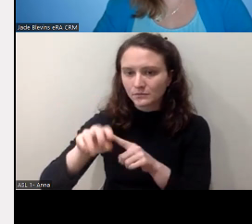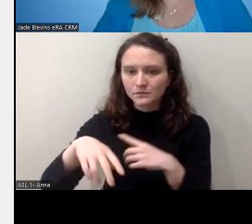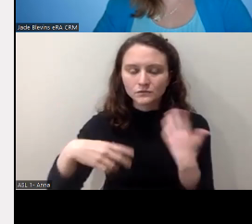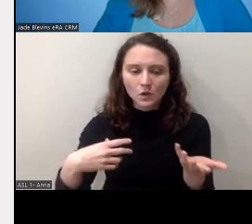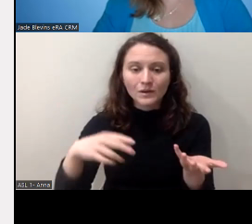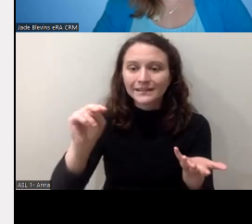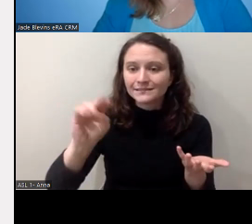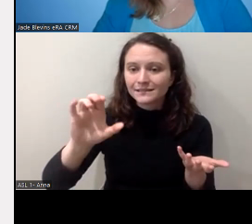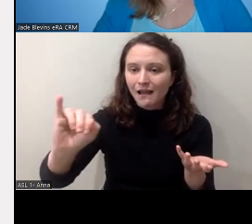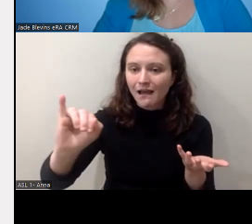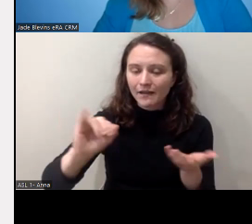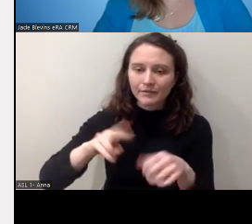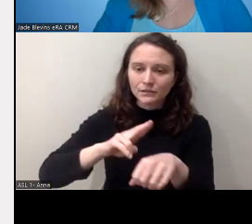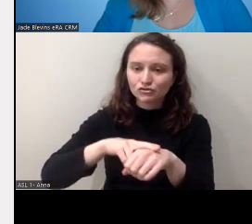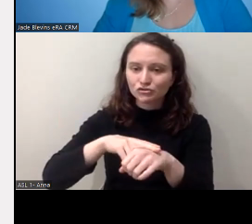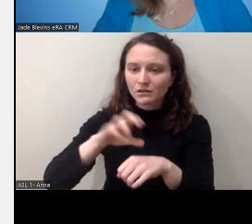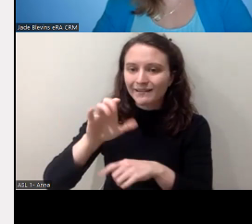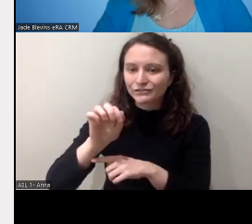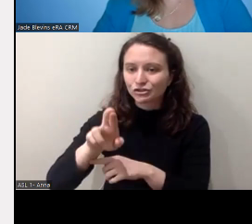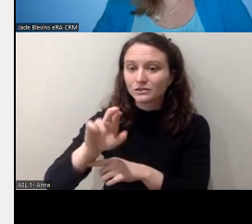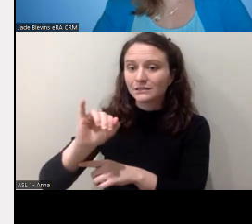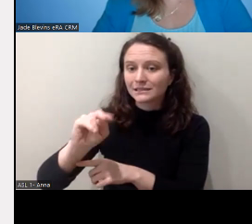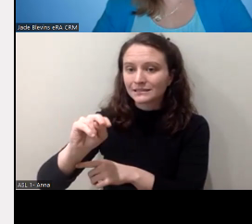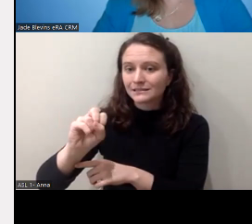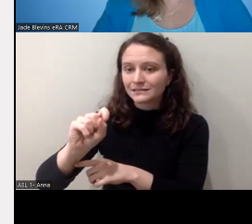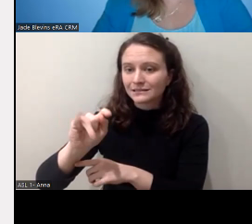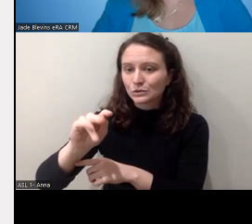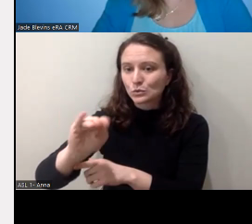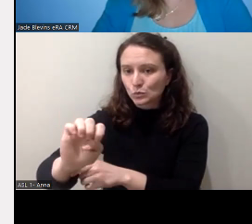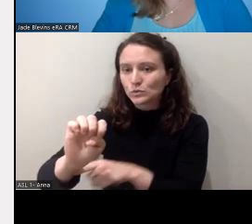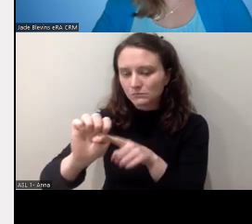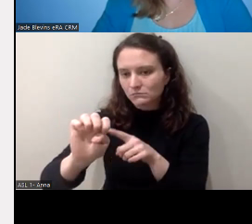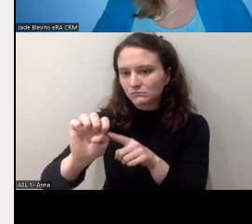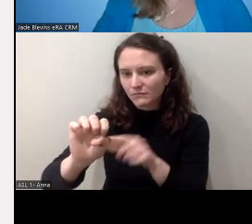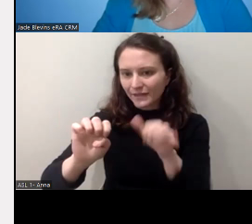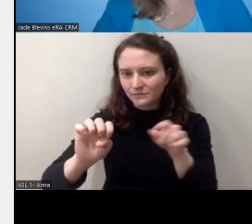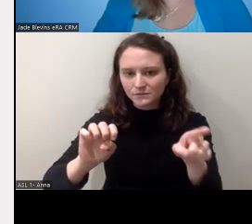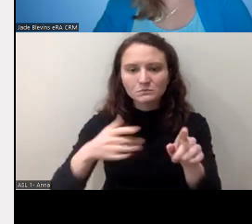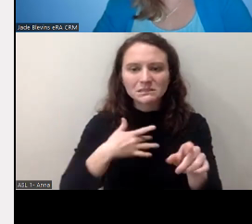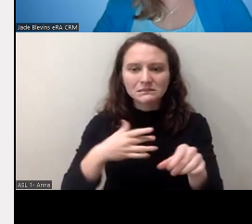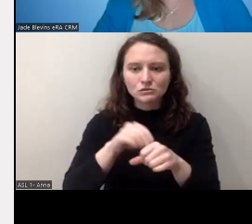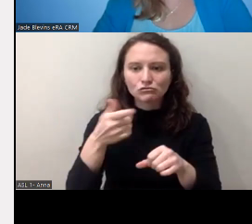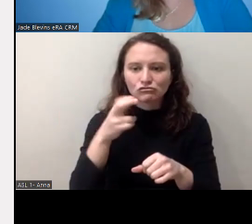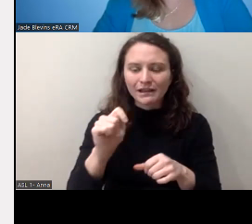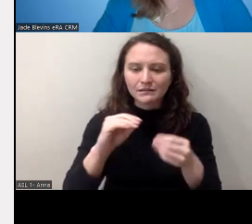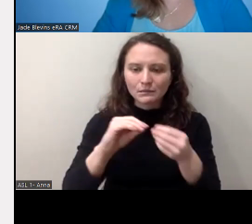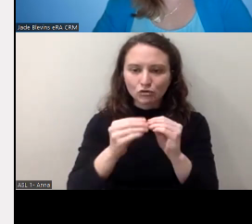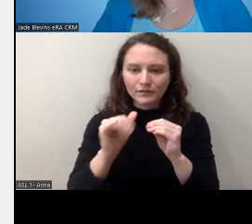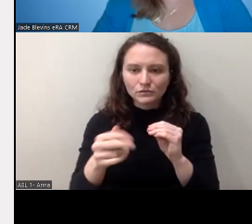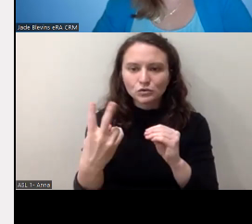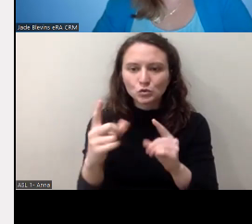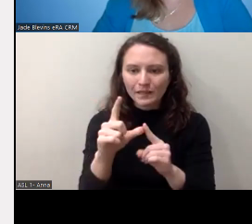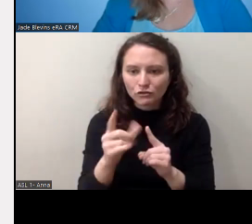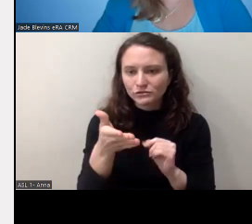IC. The typically it's in your grant number. It's the 2 letters in there, and